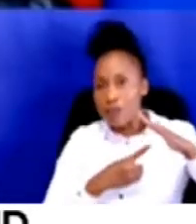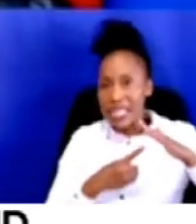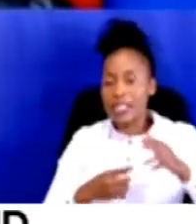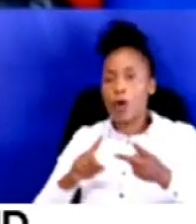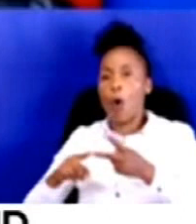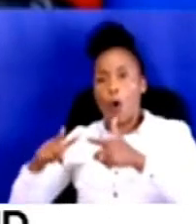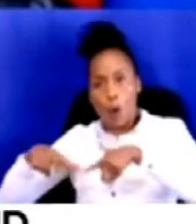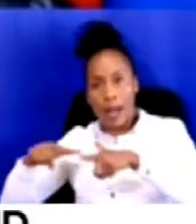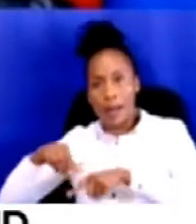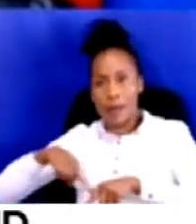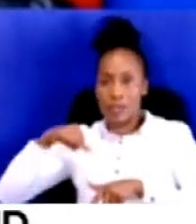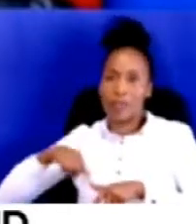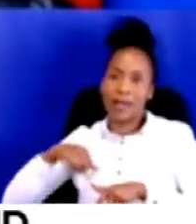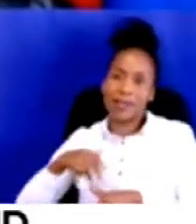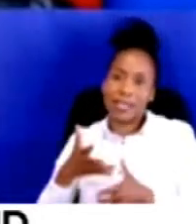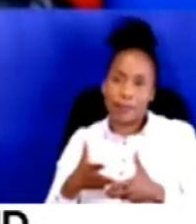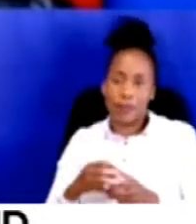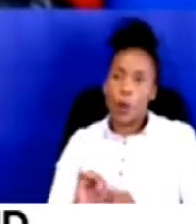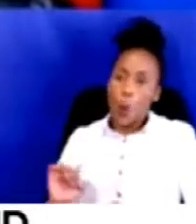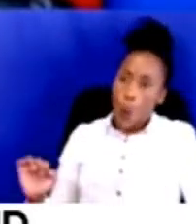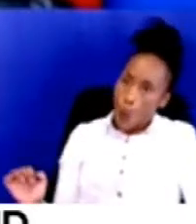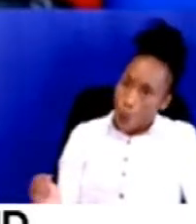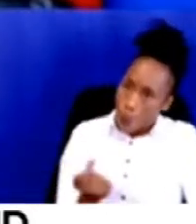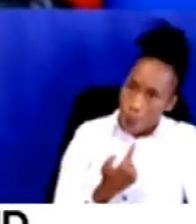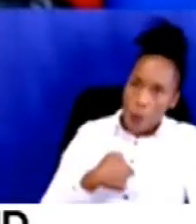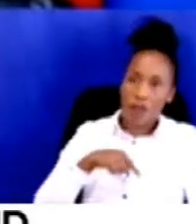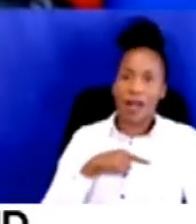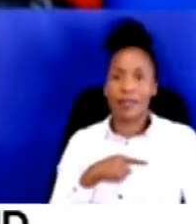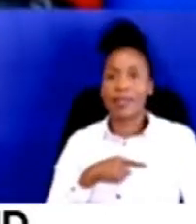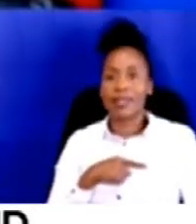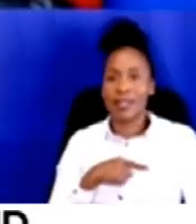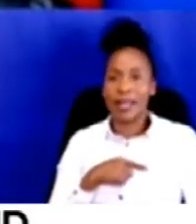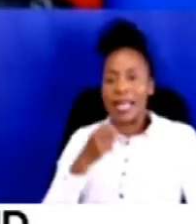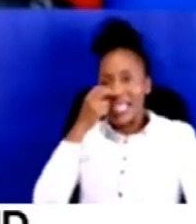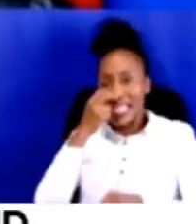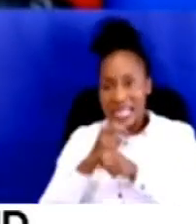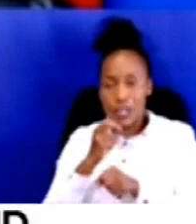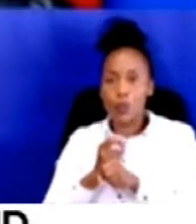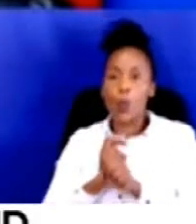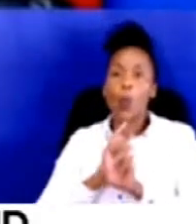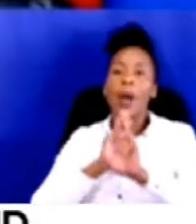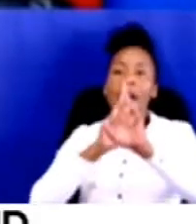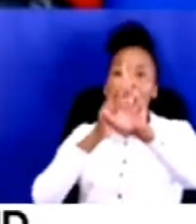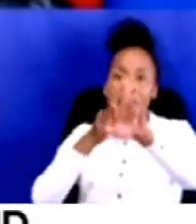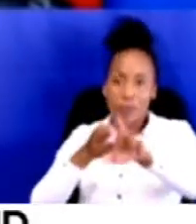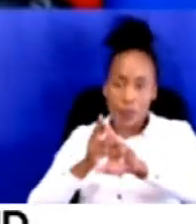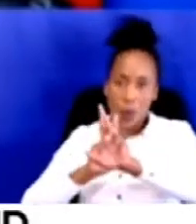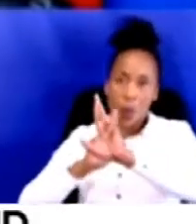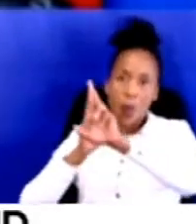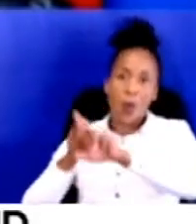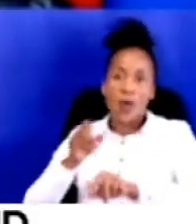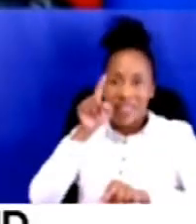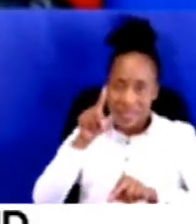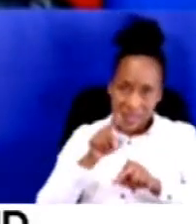local municipality. So all of us are supposed to account at that platform, whether you're